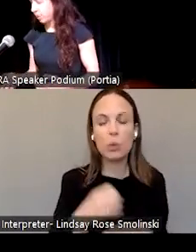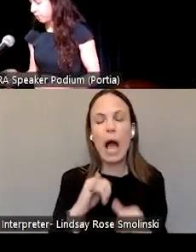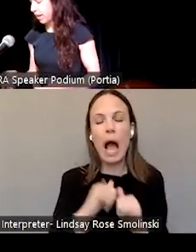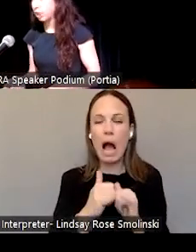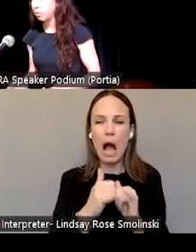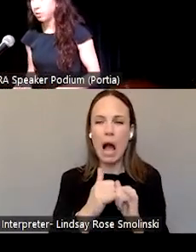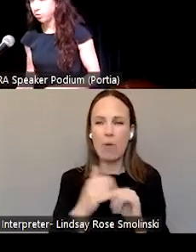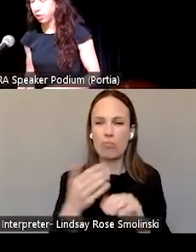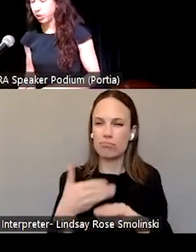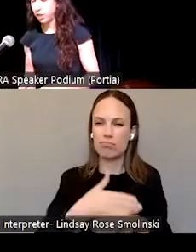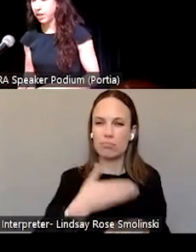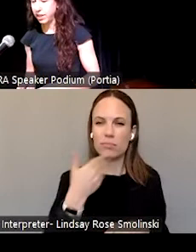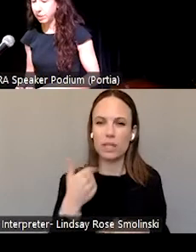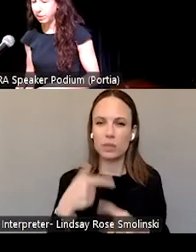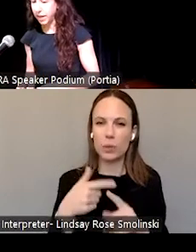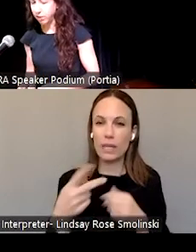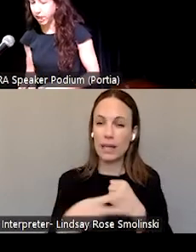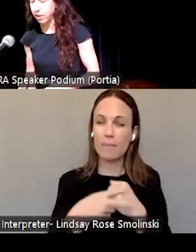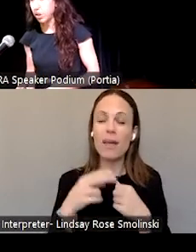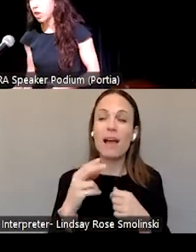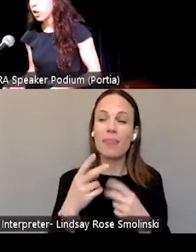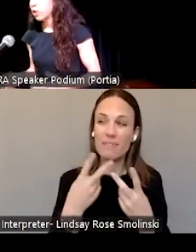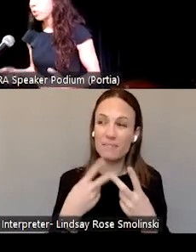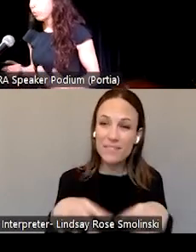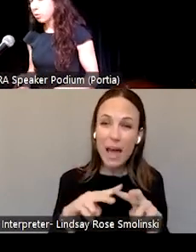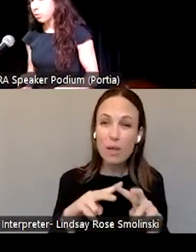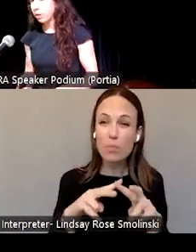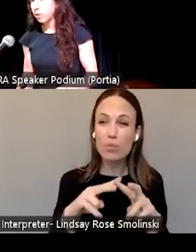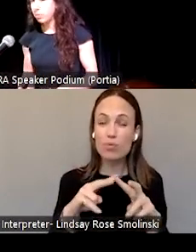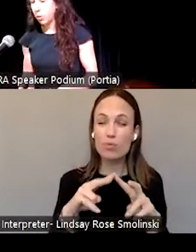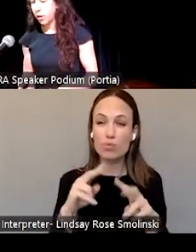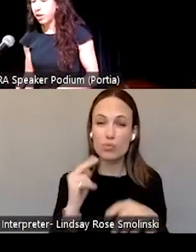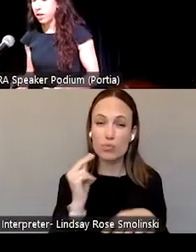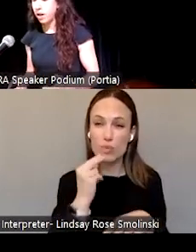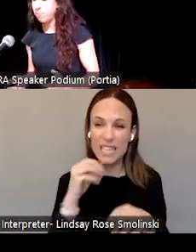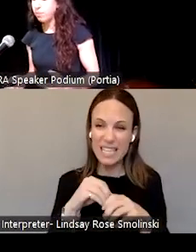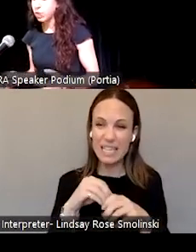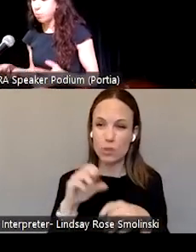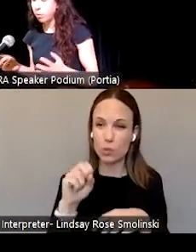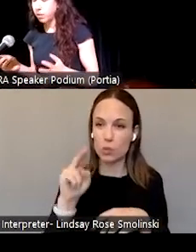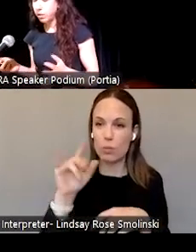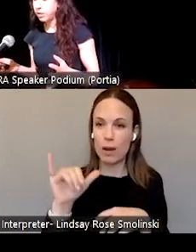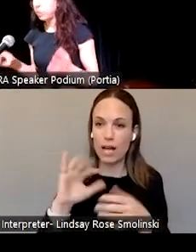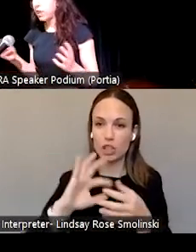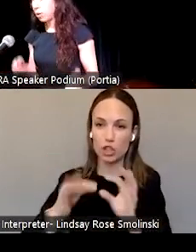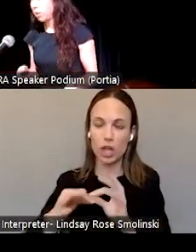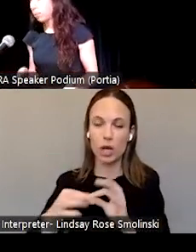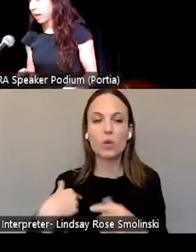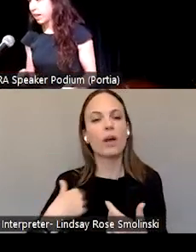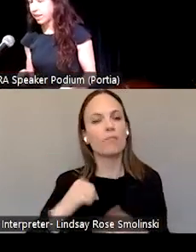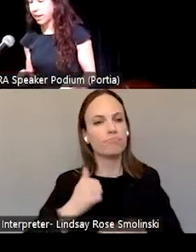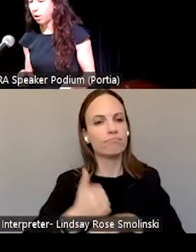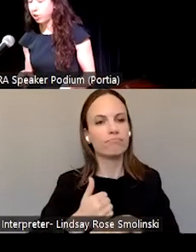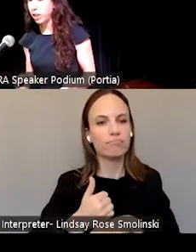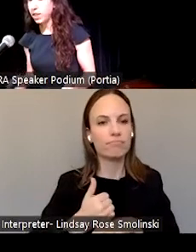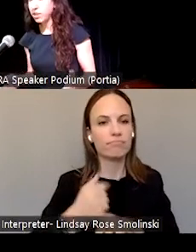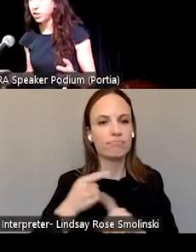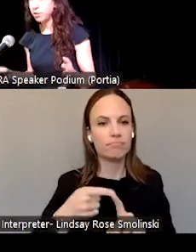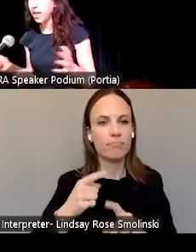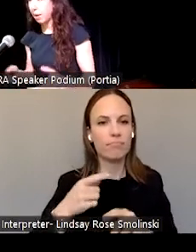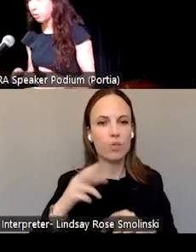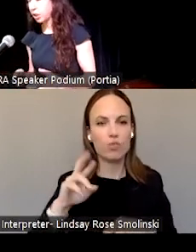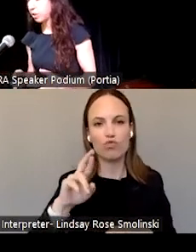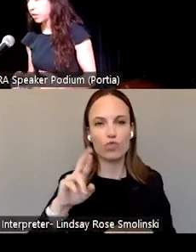all of this valuable nutrition in the supply chain. So Renewal Mill was born, and what we do is we co-locate technology